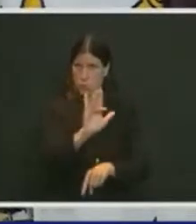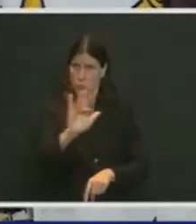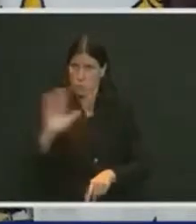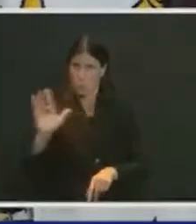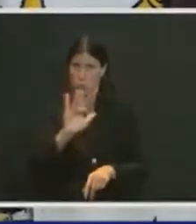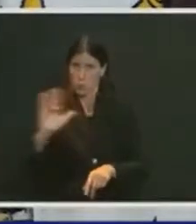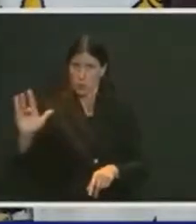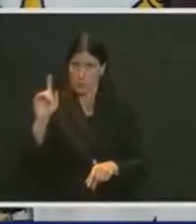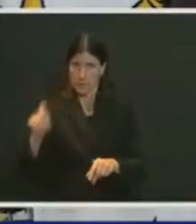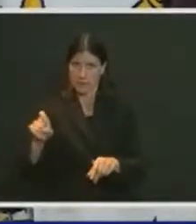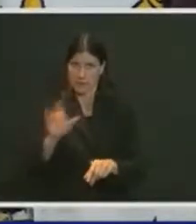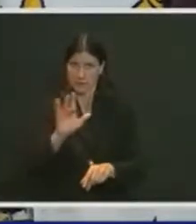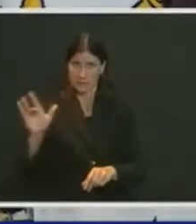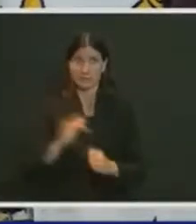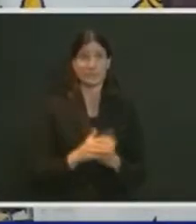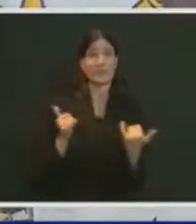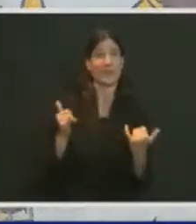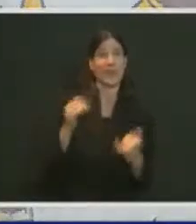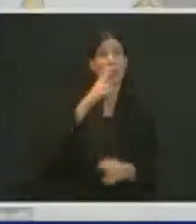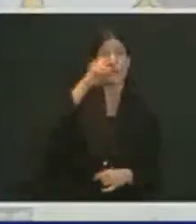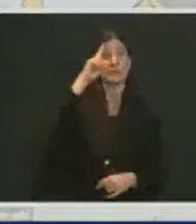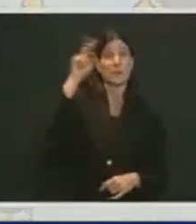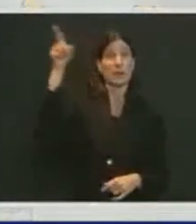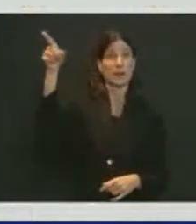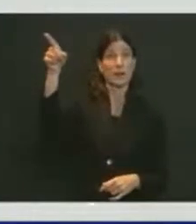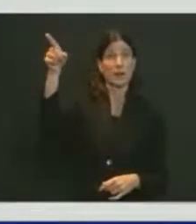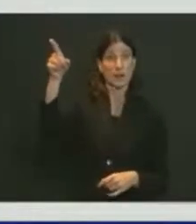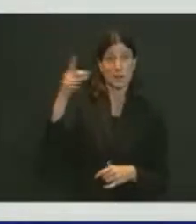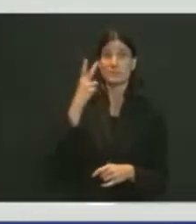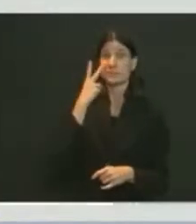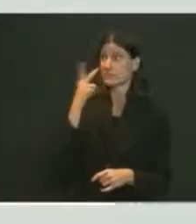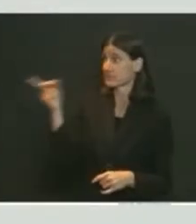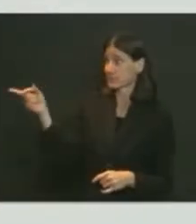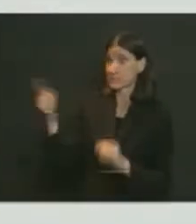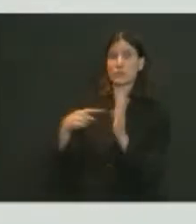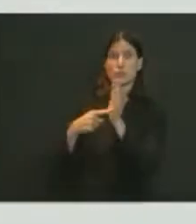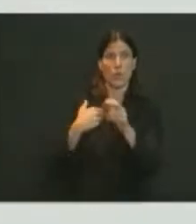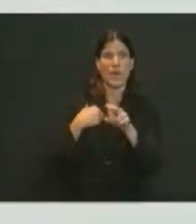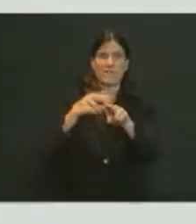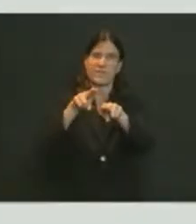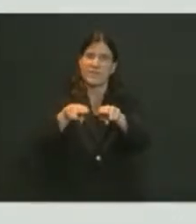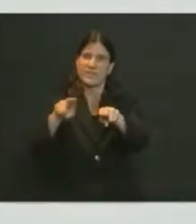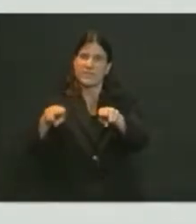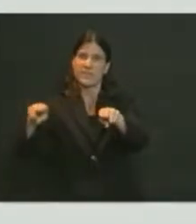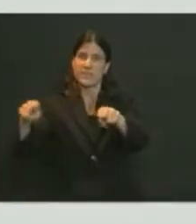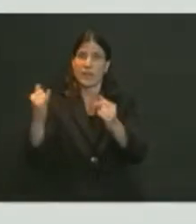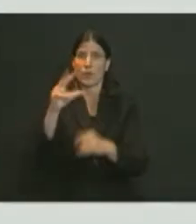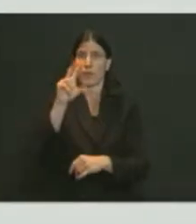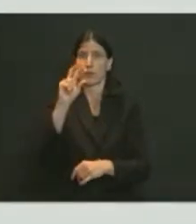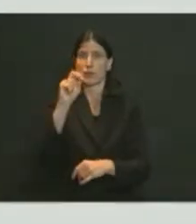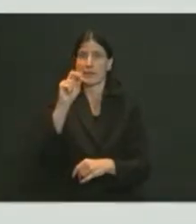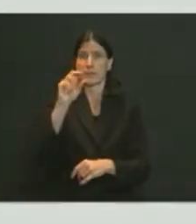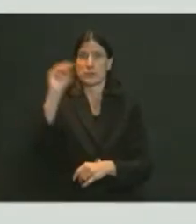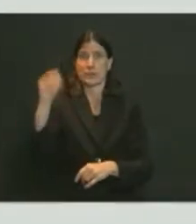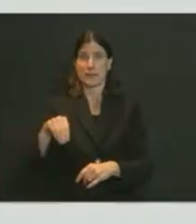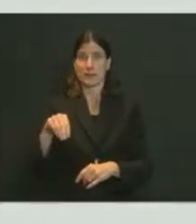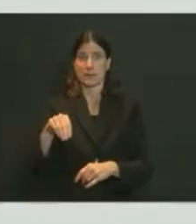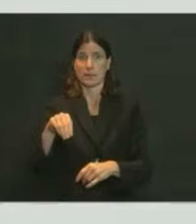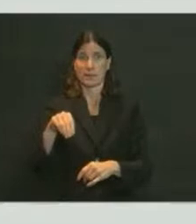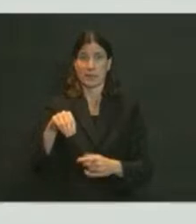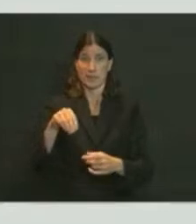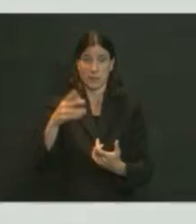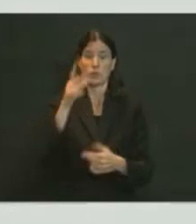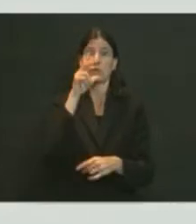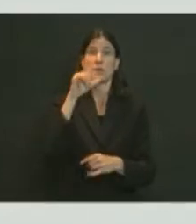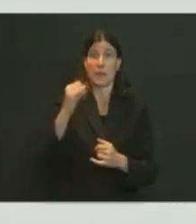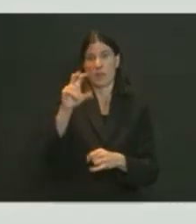30% of all beds that could be available for COVID patients are filled. That's about 20% in the ICU. That's